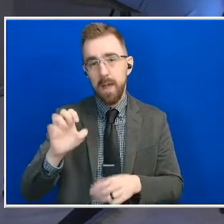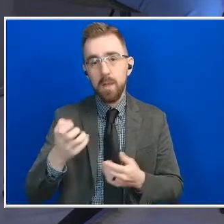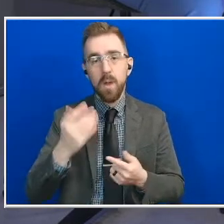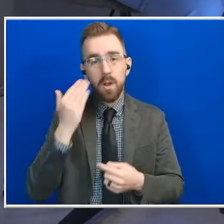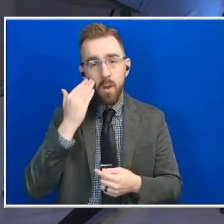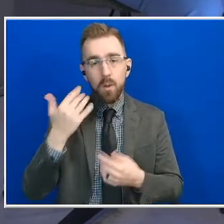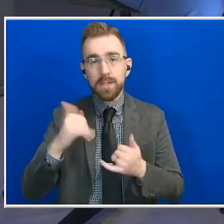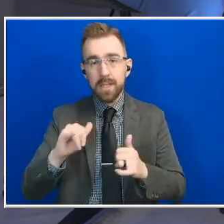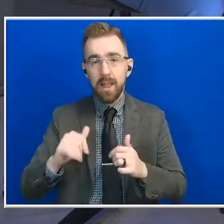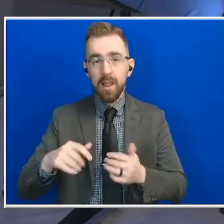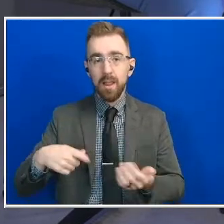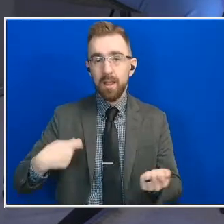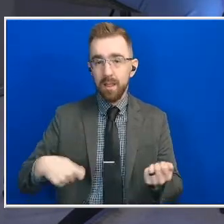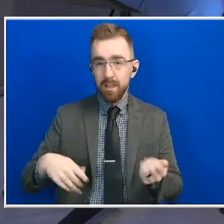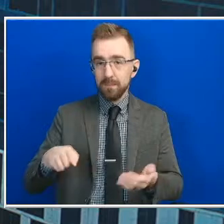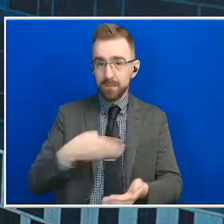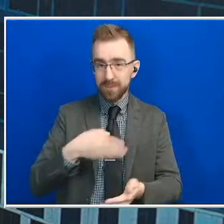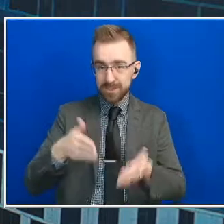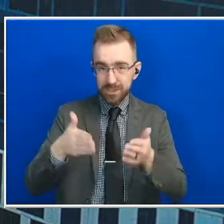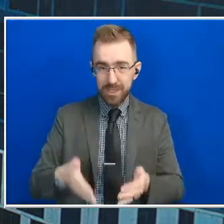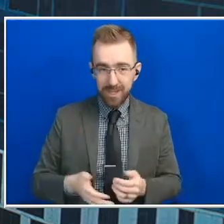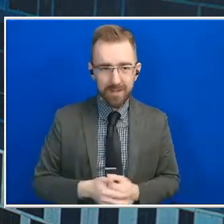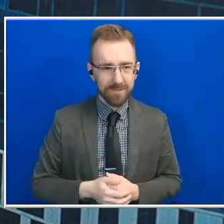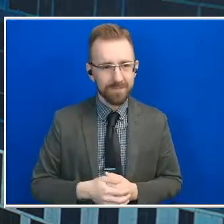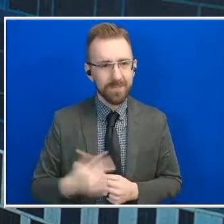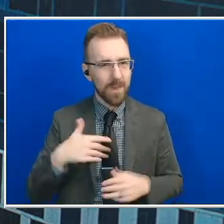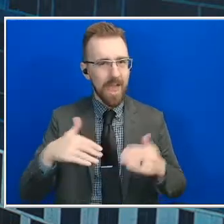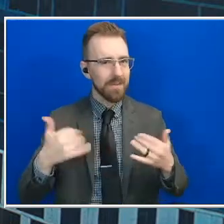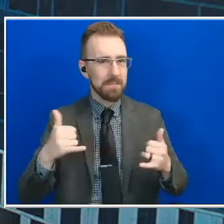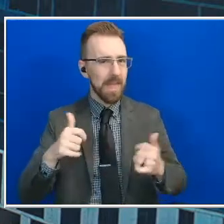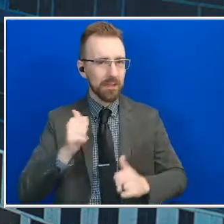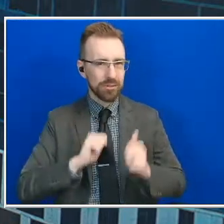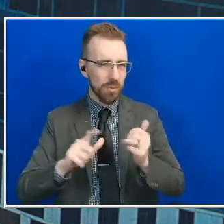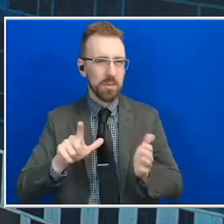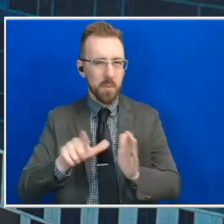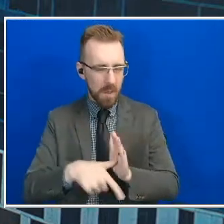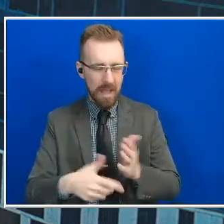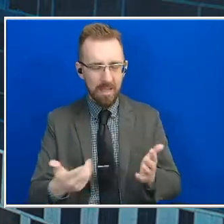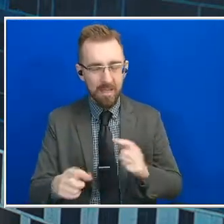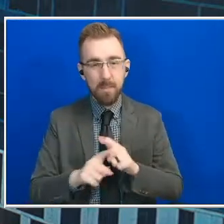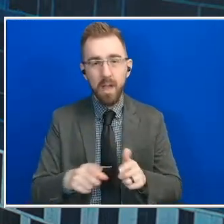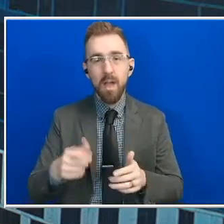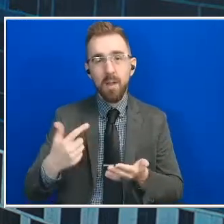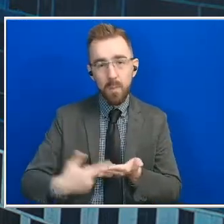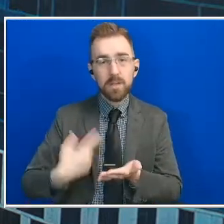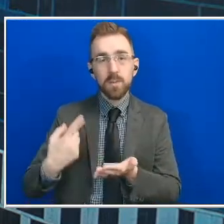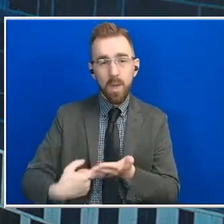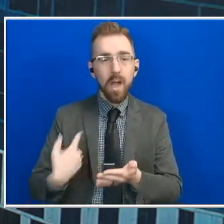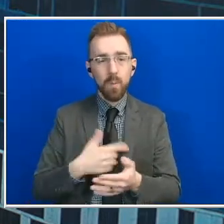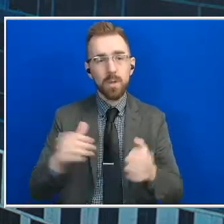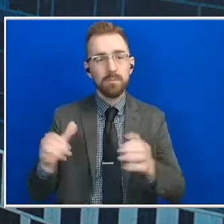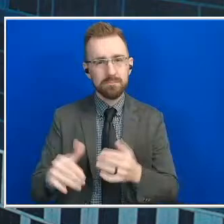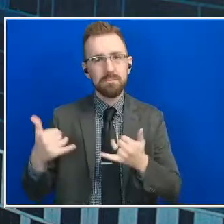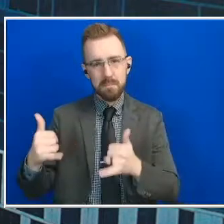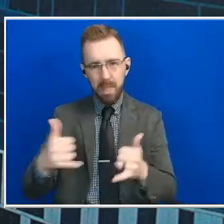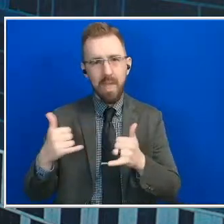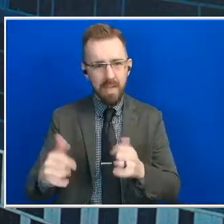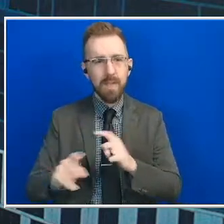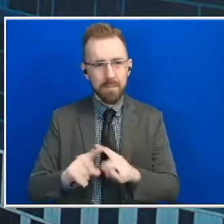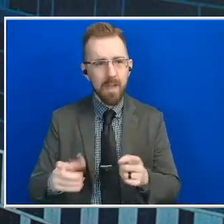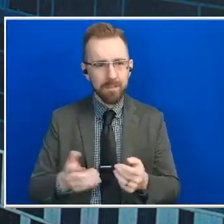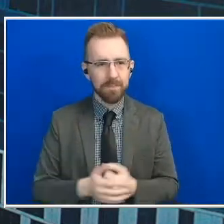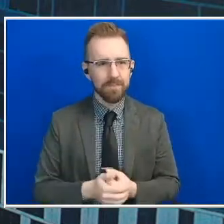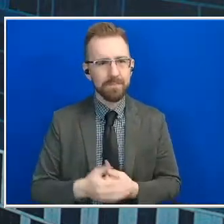musician? We haven't played shows in a little bit, but every once in a while we'll get together and play with each other. Okay, We do. Tell us more what you play. Oh, I